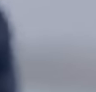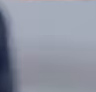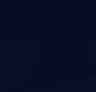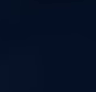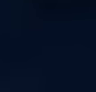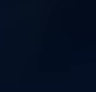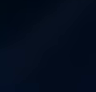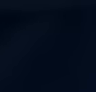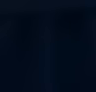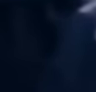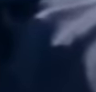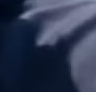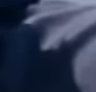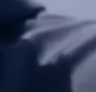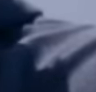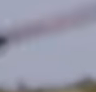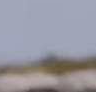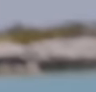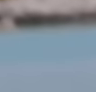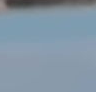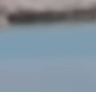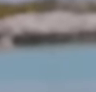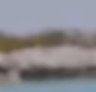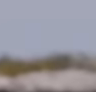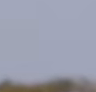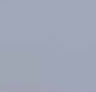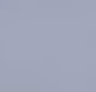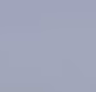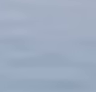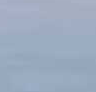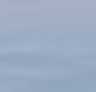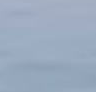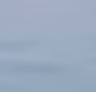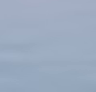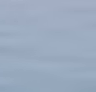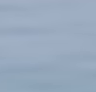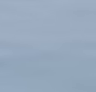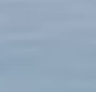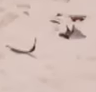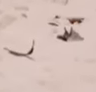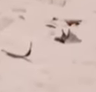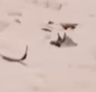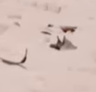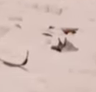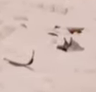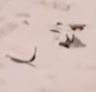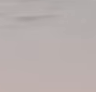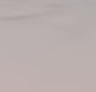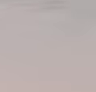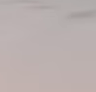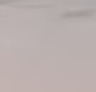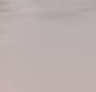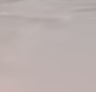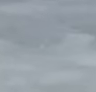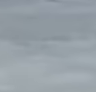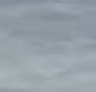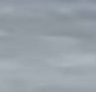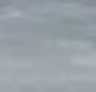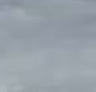My tours are special because of the beautiful waters, fishing, and also